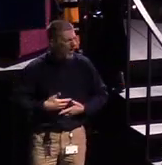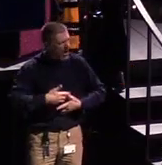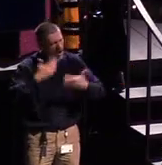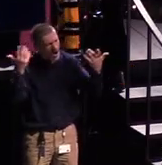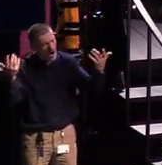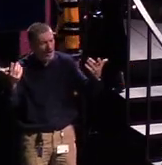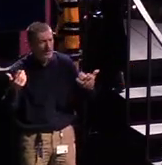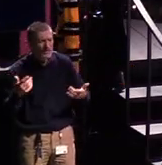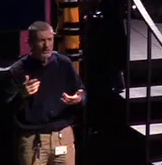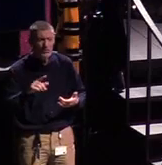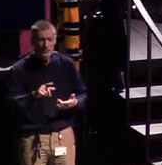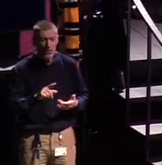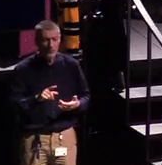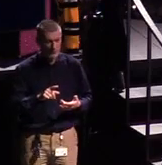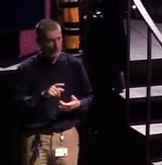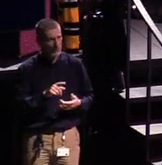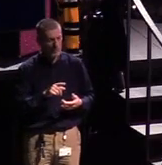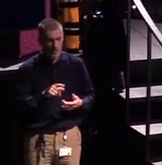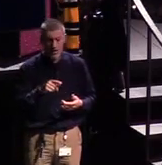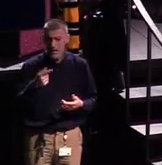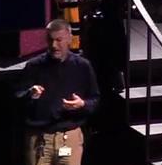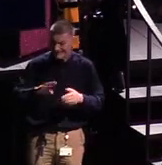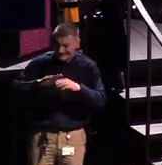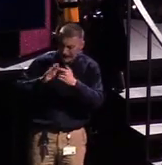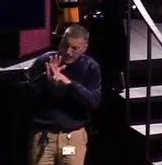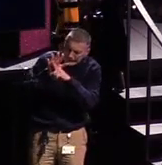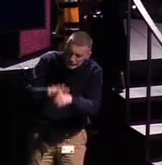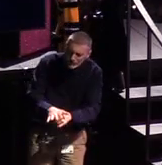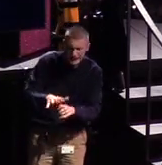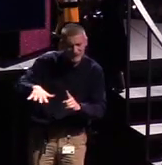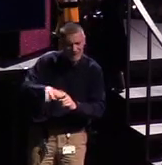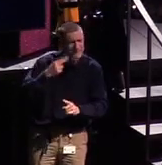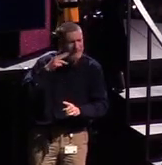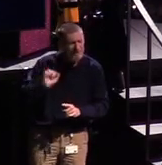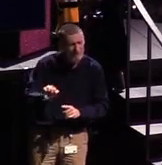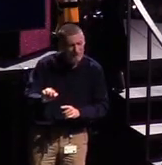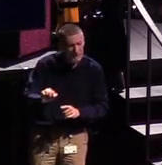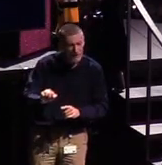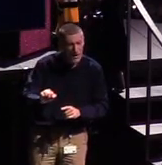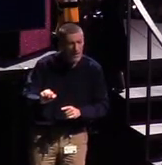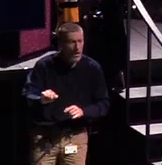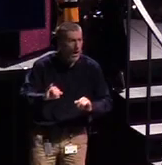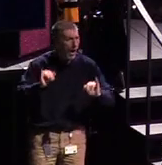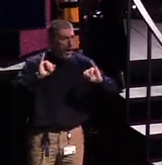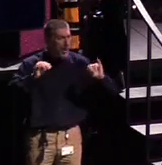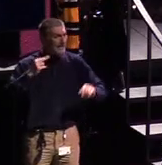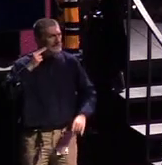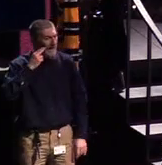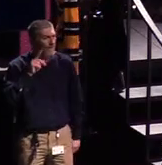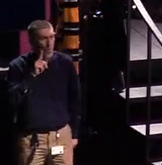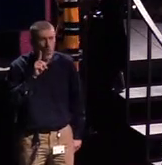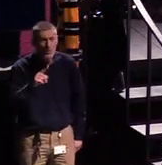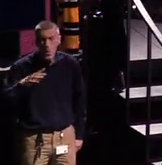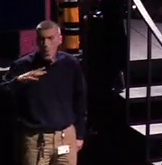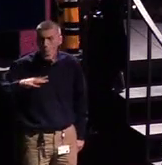wasn't that this family had been discriminated against but that a deaf woman biscuit would want access